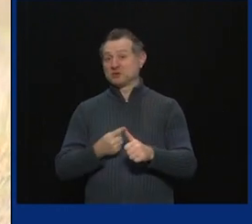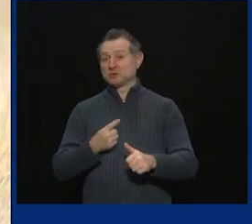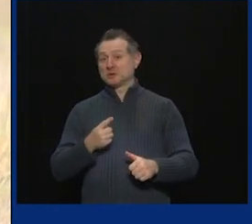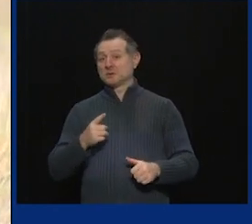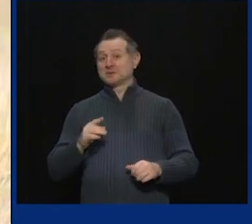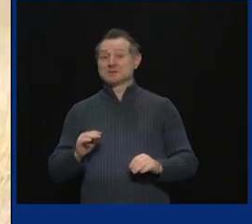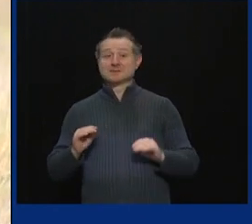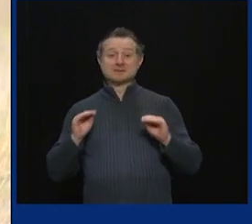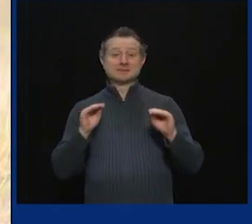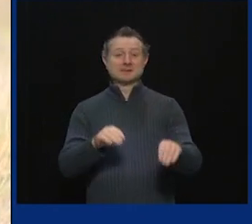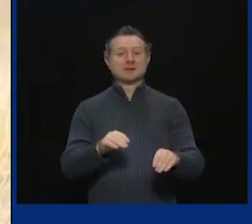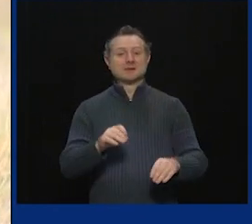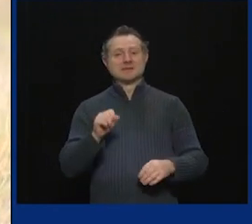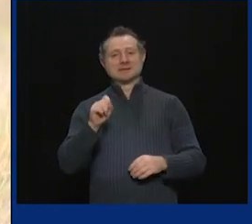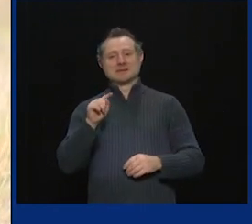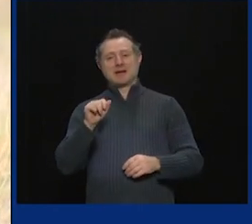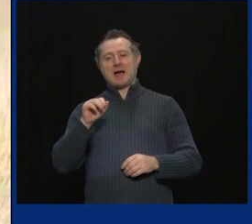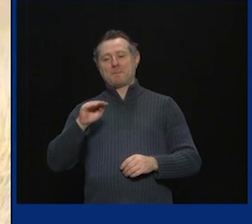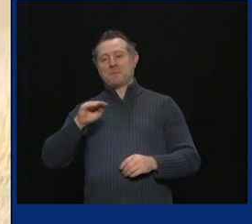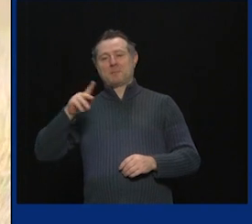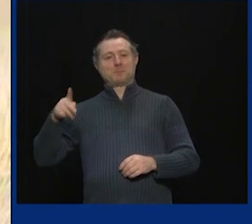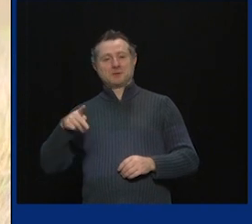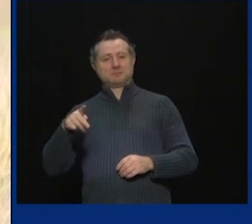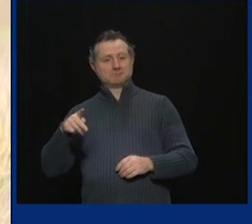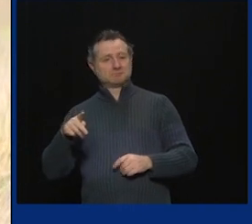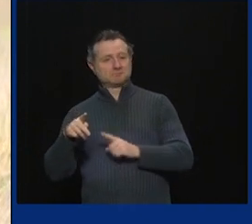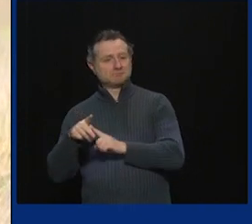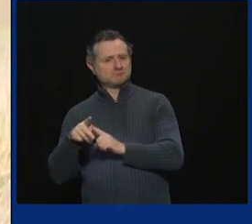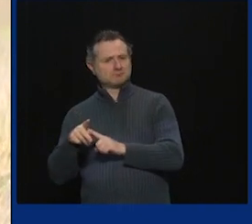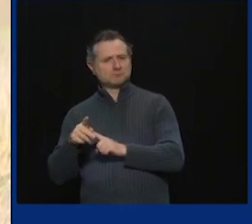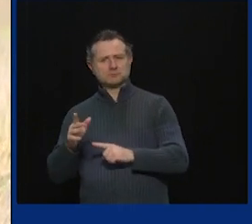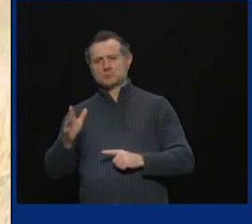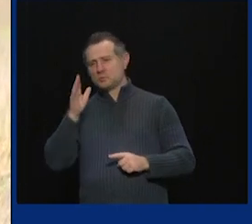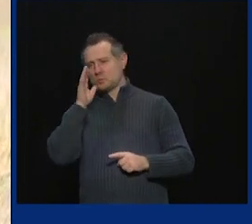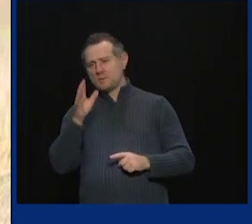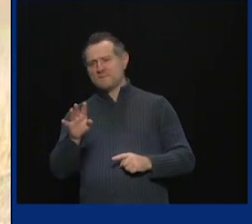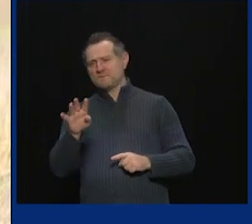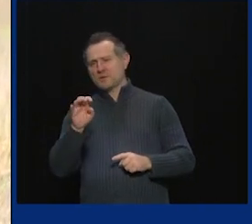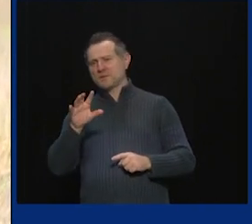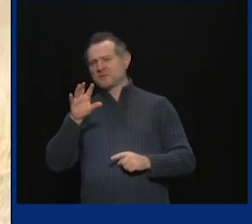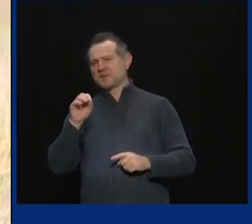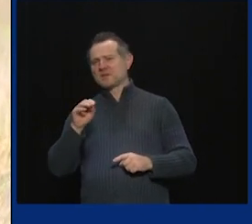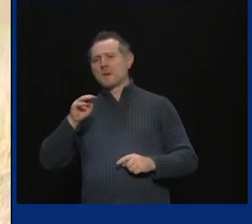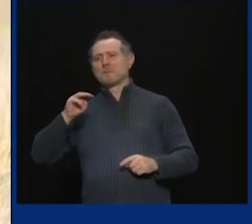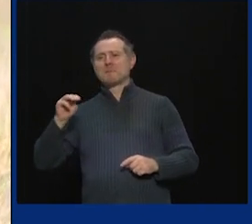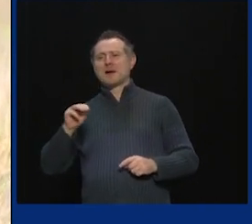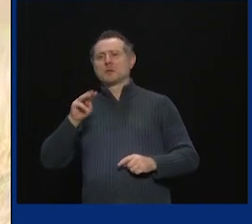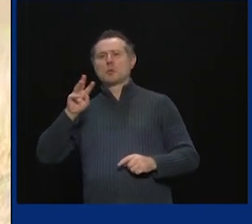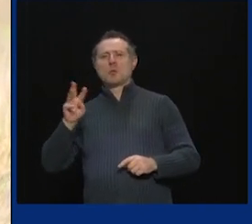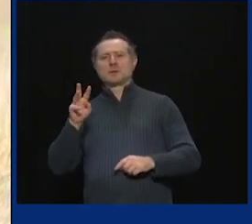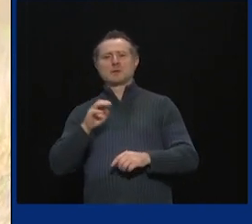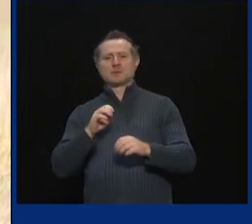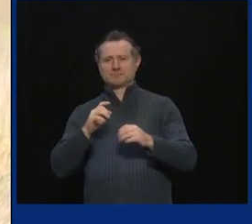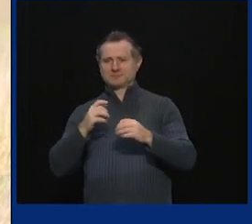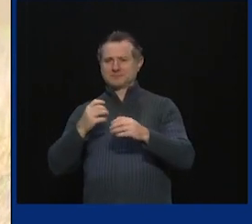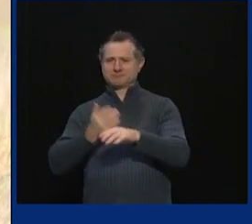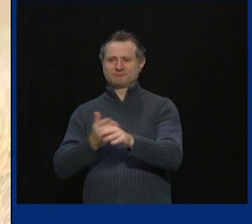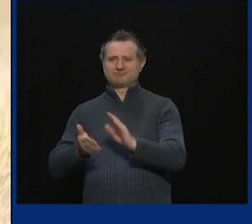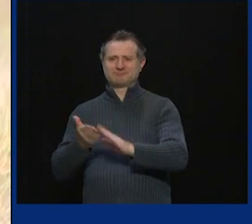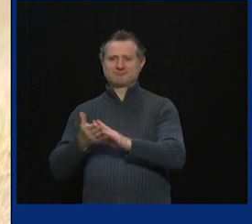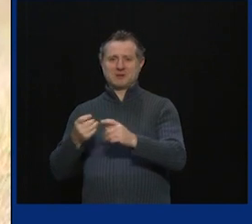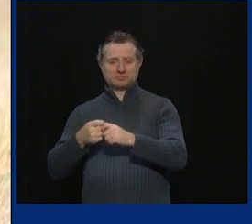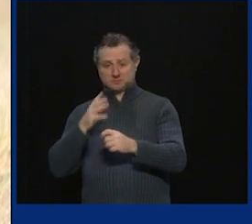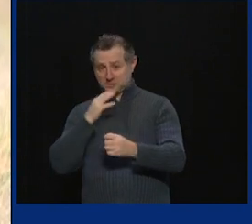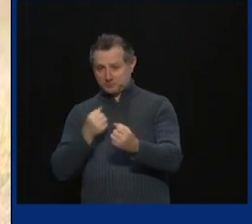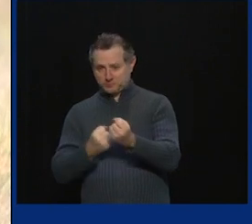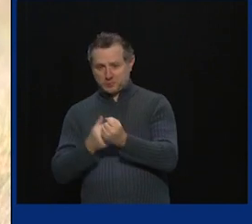450 megawatt electricity substation that'll support its hydrogen facility and future growth. Now, let me put an exclamation point on that. We're ready